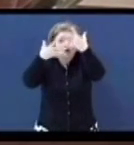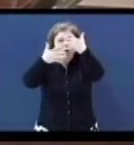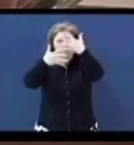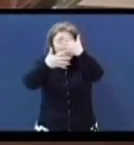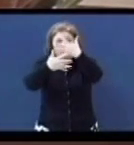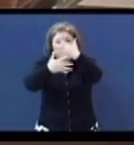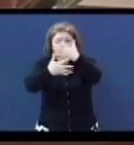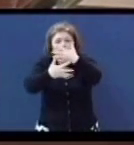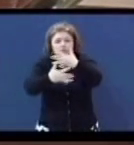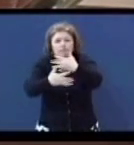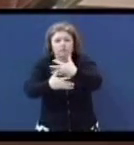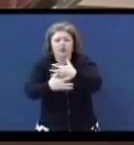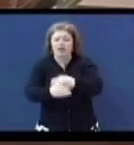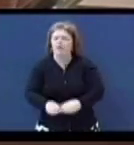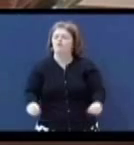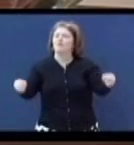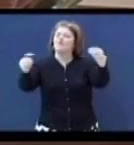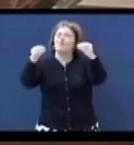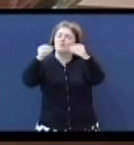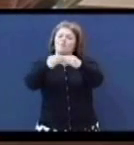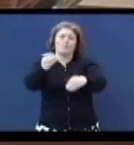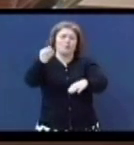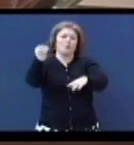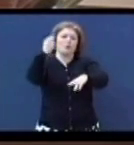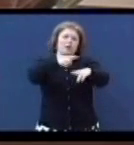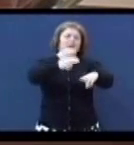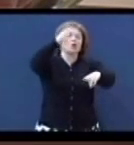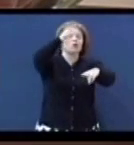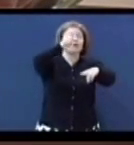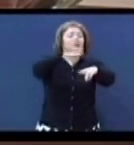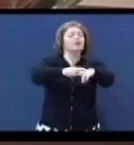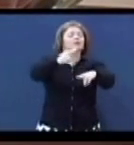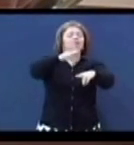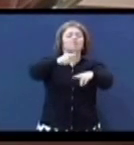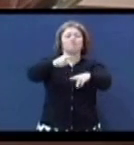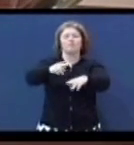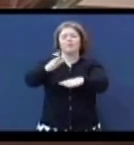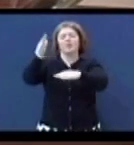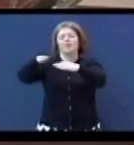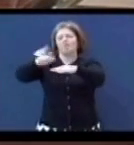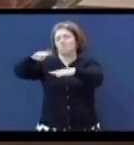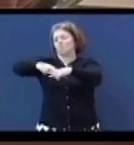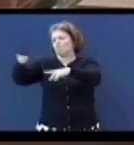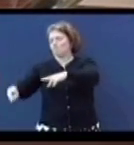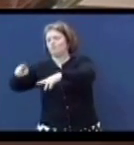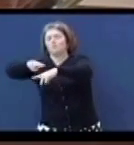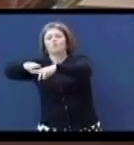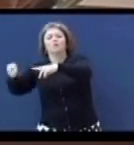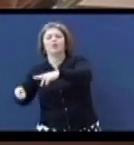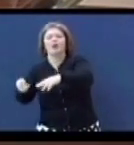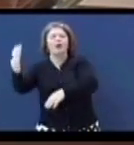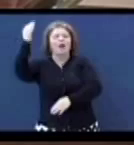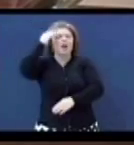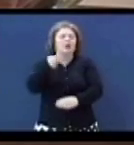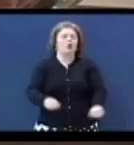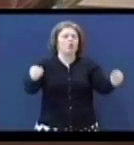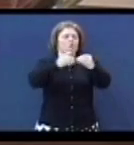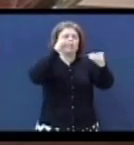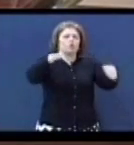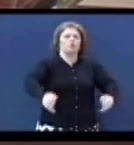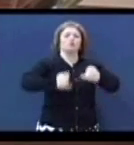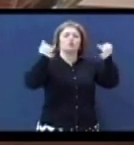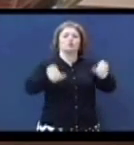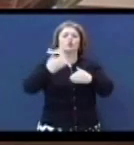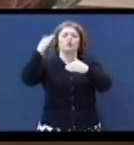fears. I've had more gains than losses. I've known more joy than hurt